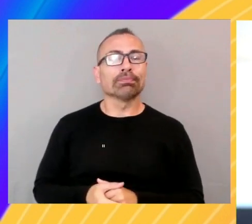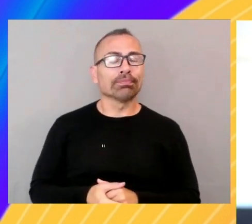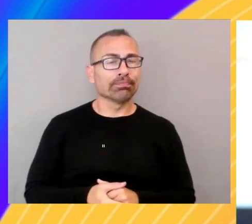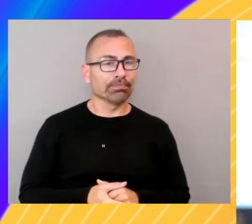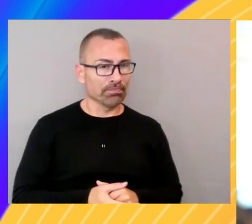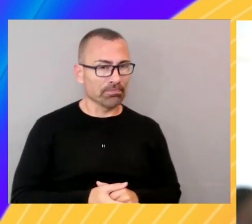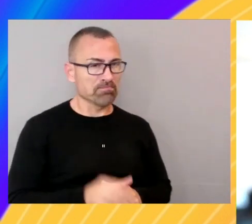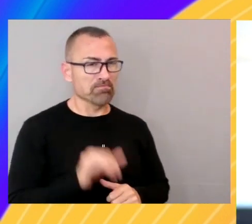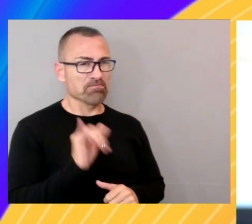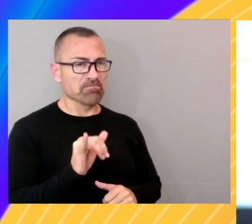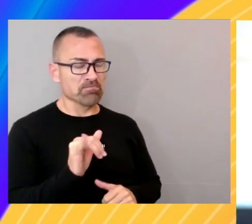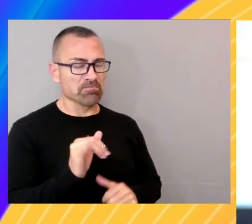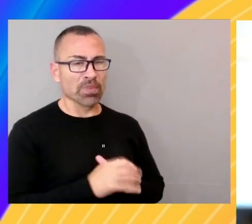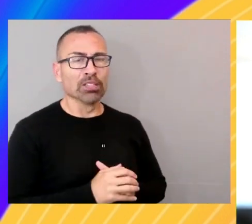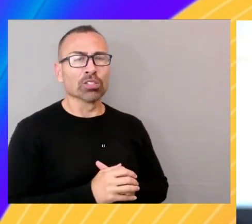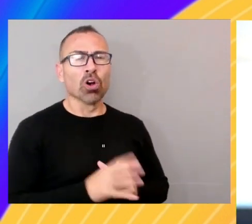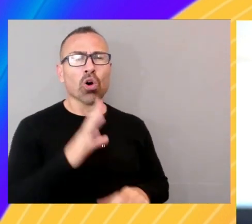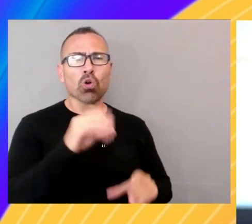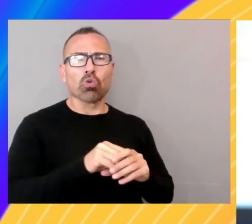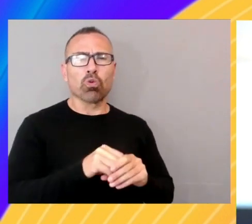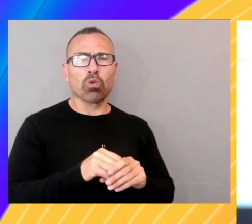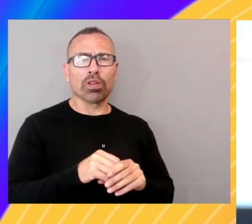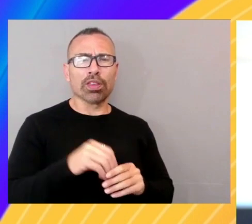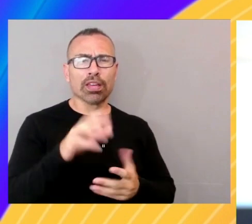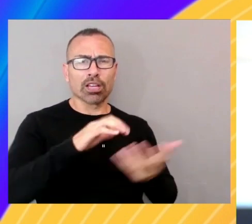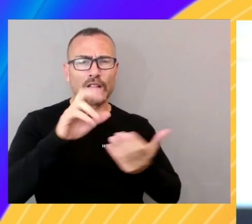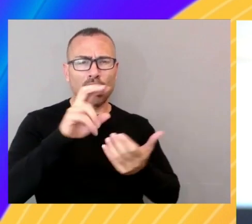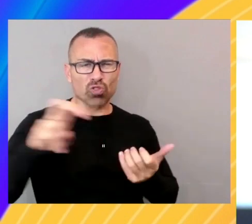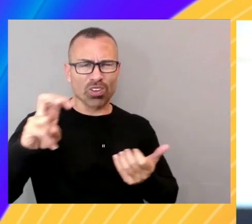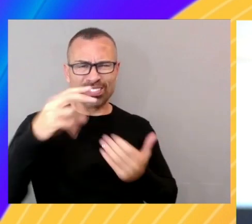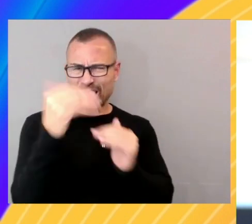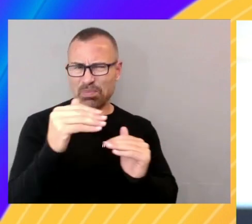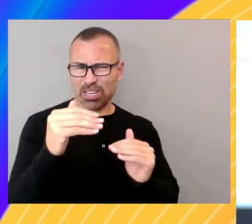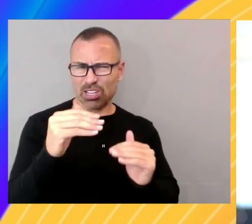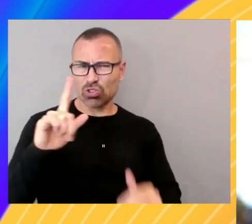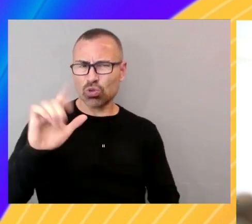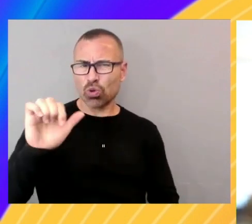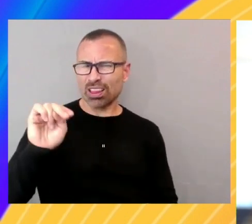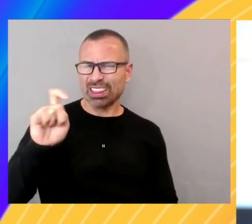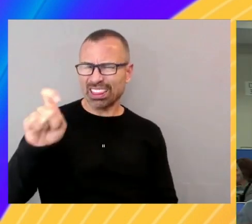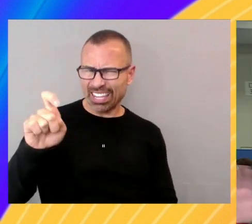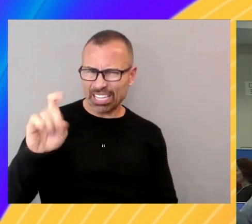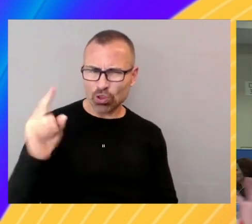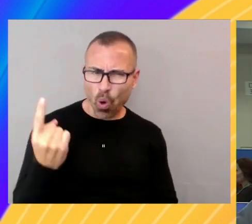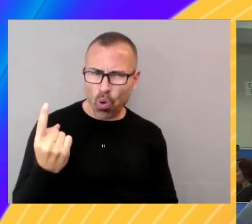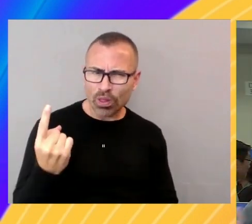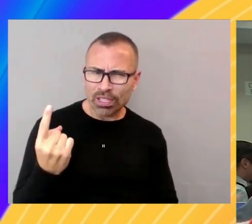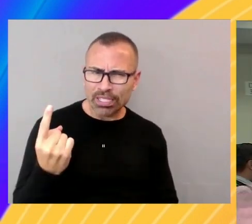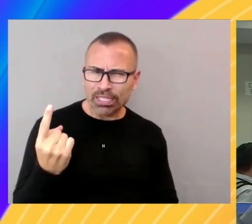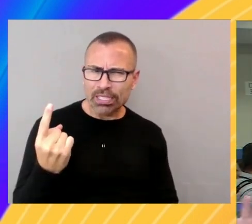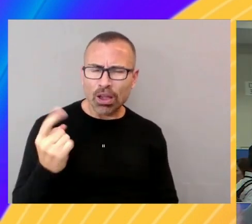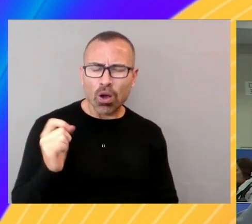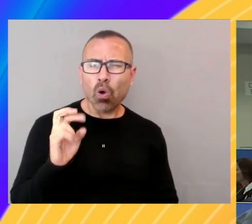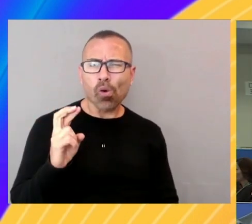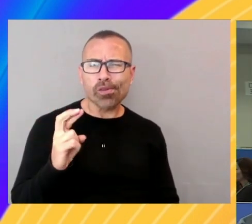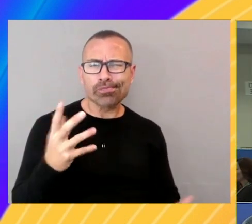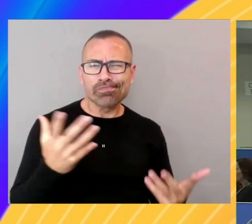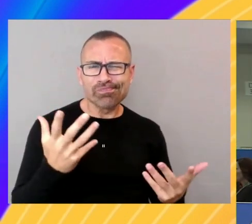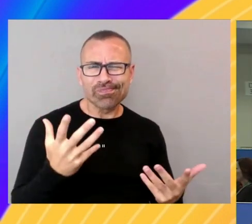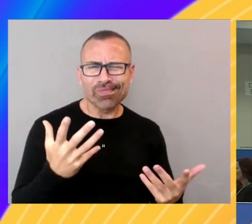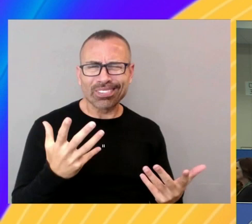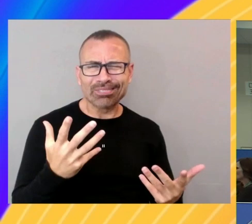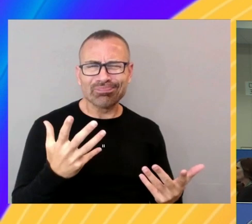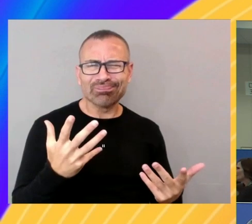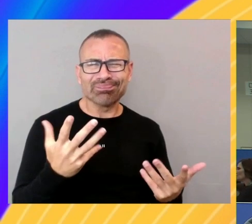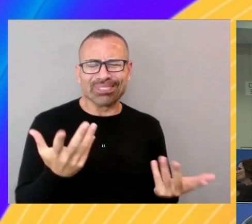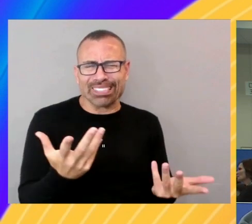of Linux-related logs, or what? Expand our horizons. Yeah. Kind of give us some examples of